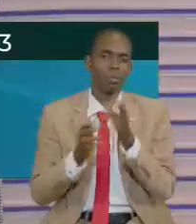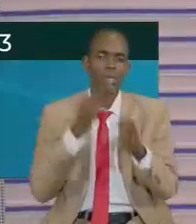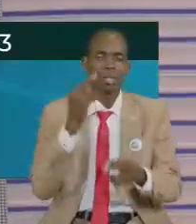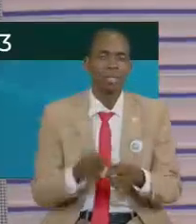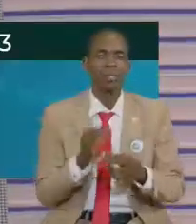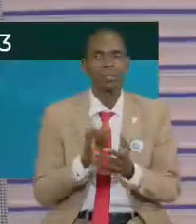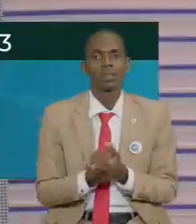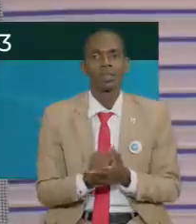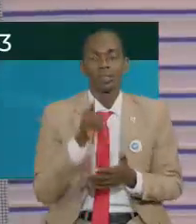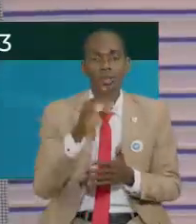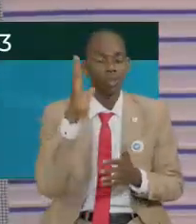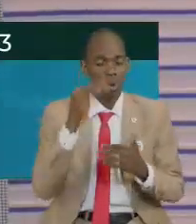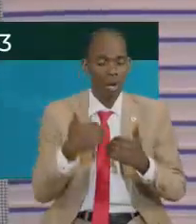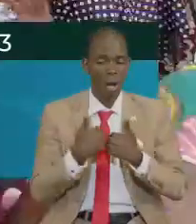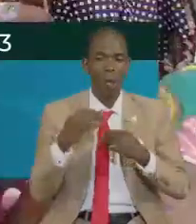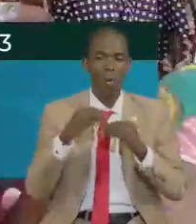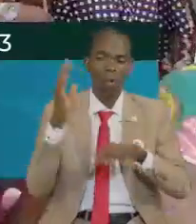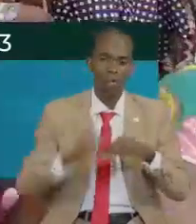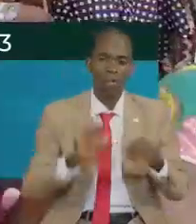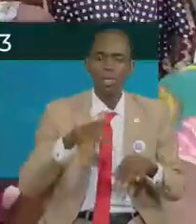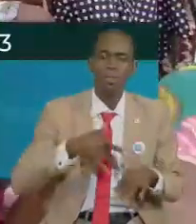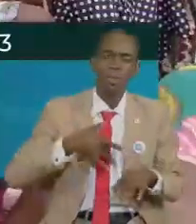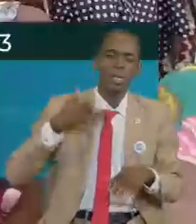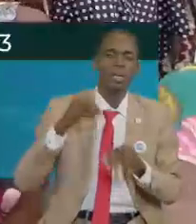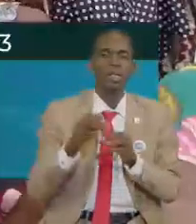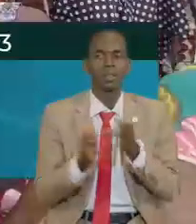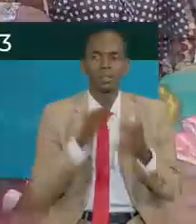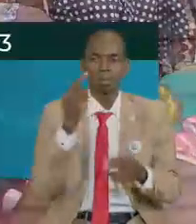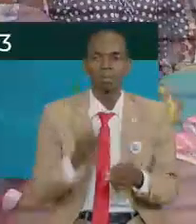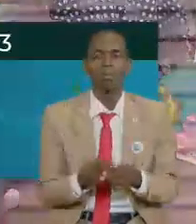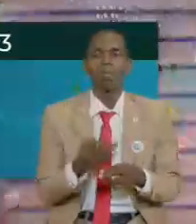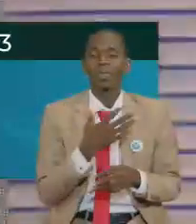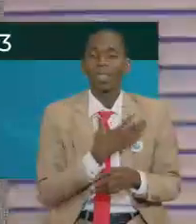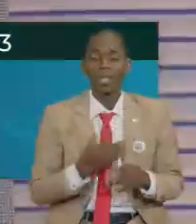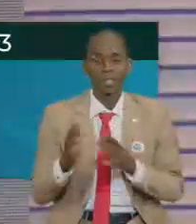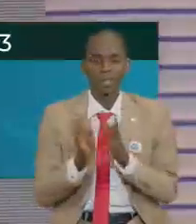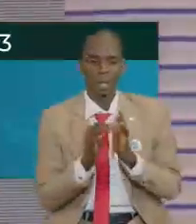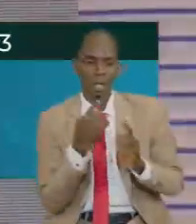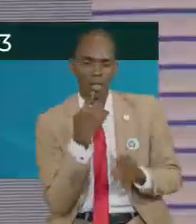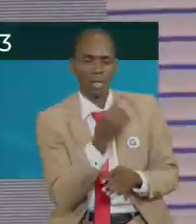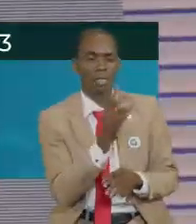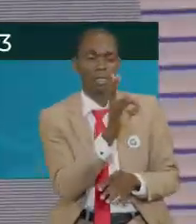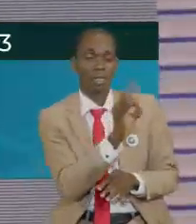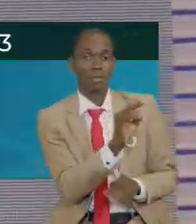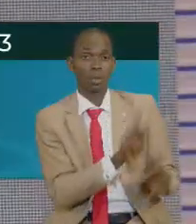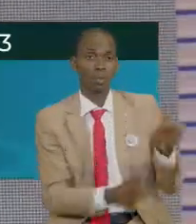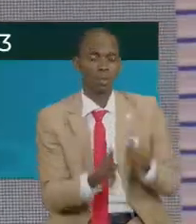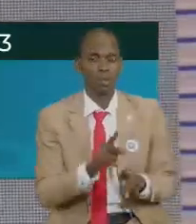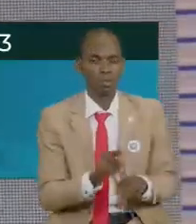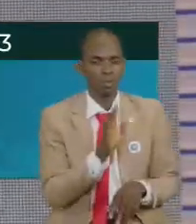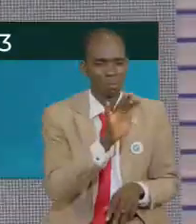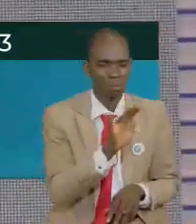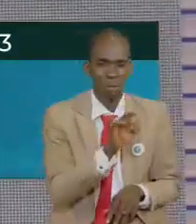You will have more than you feel. And he said unto them, I